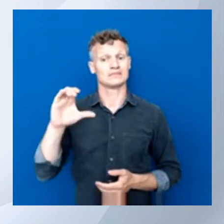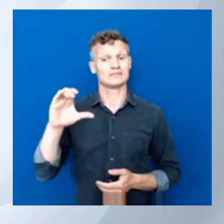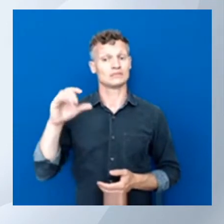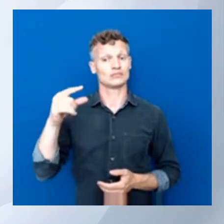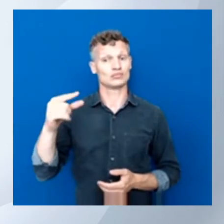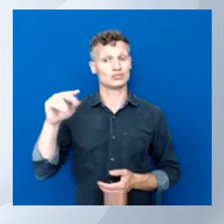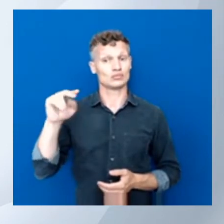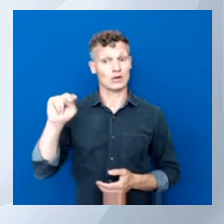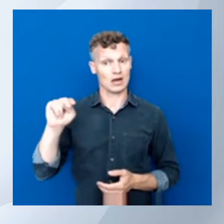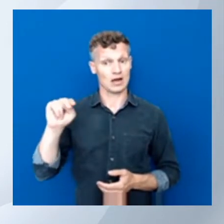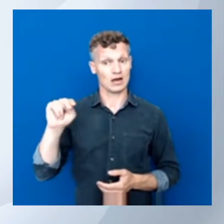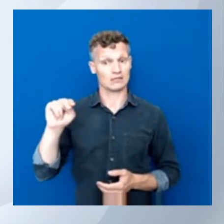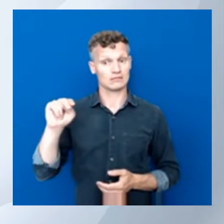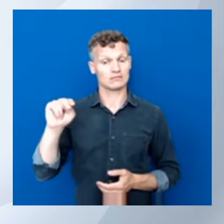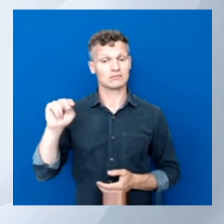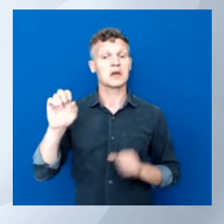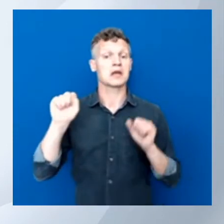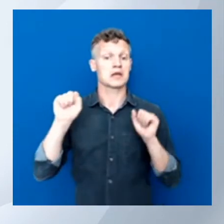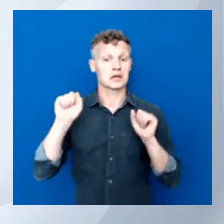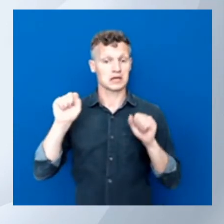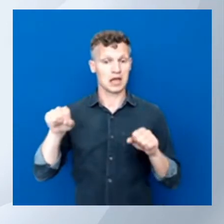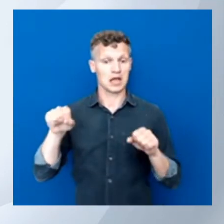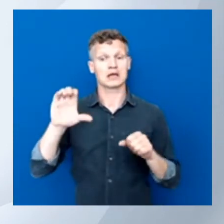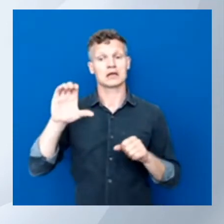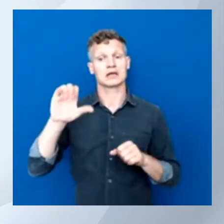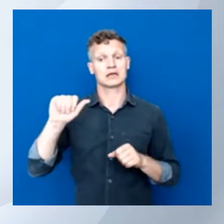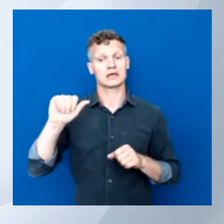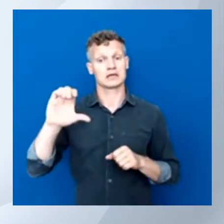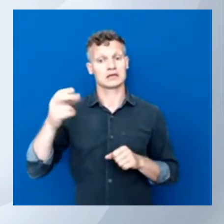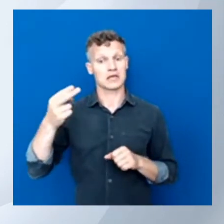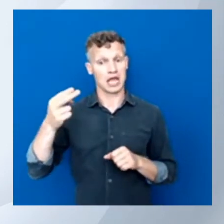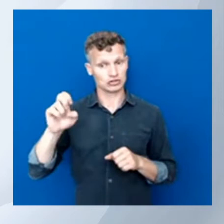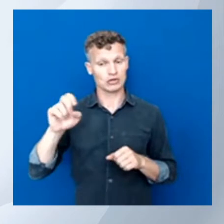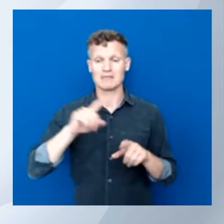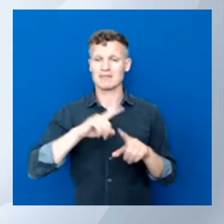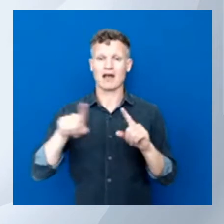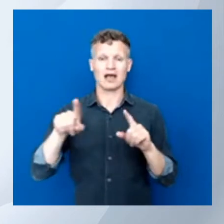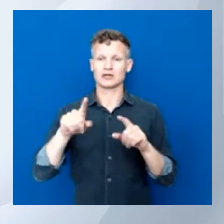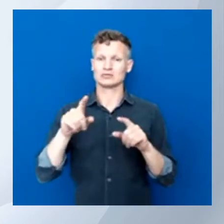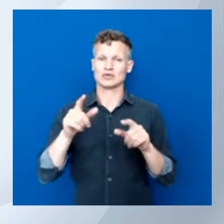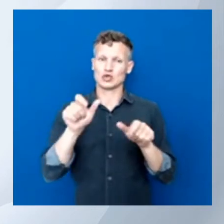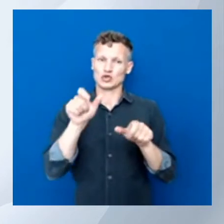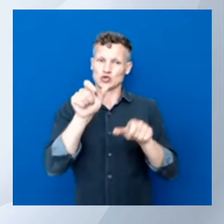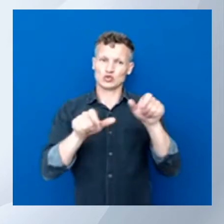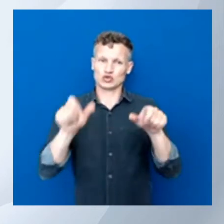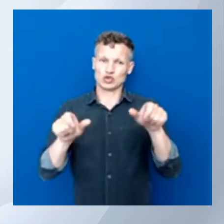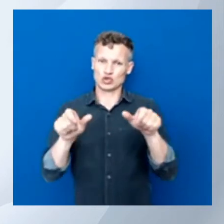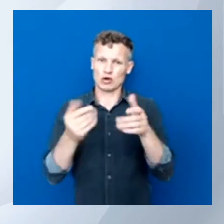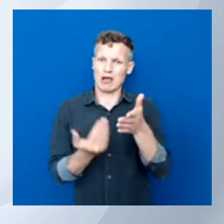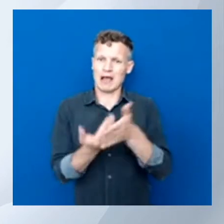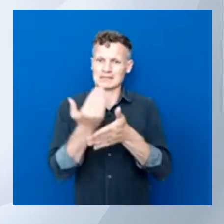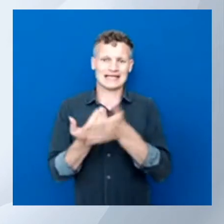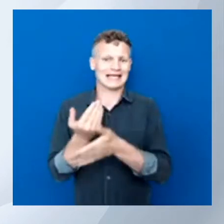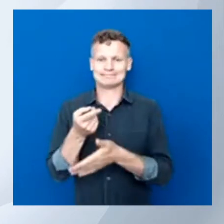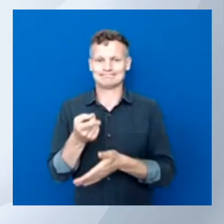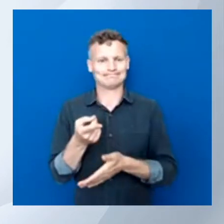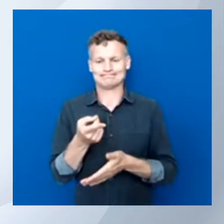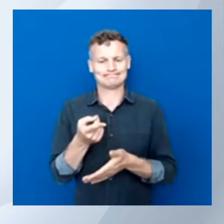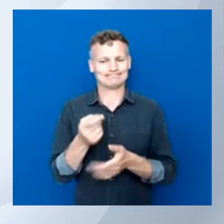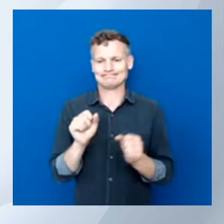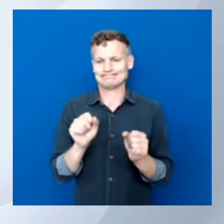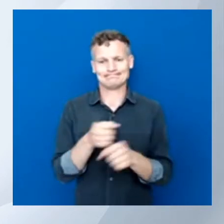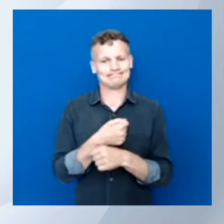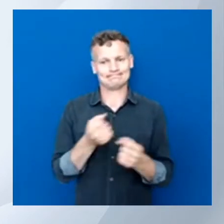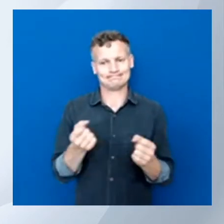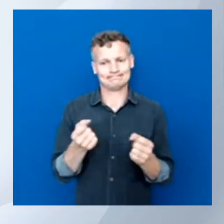content, it's not really an option. And again, there are scenarios where if your origin server